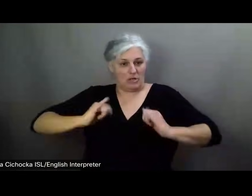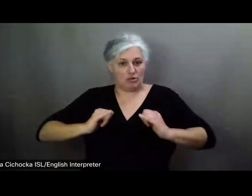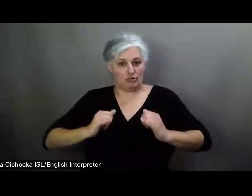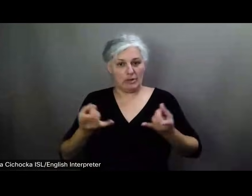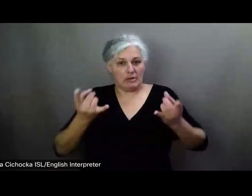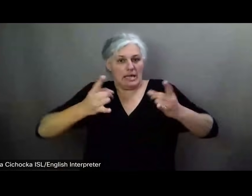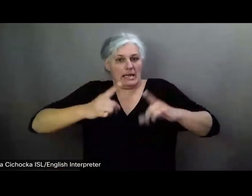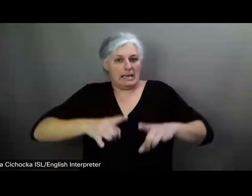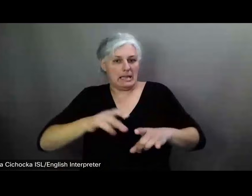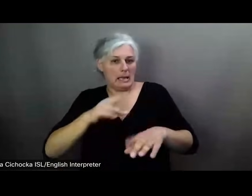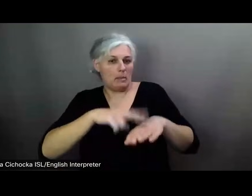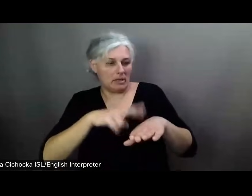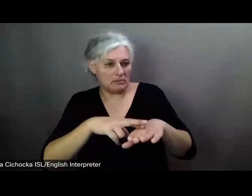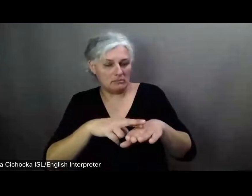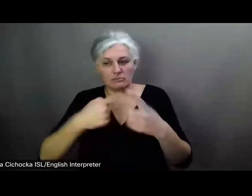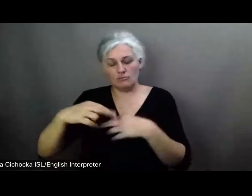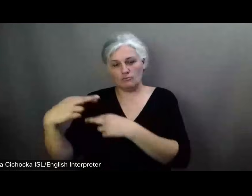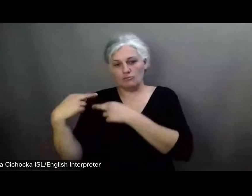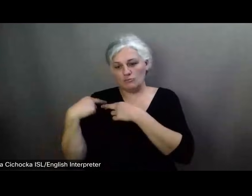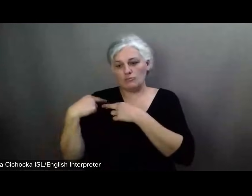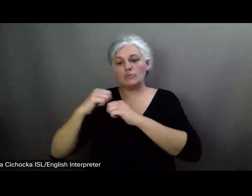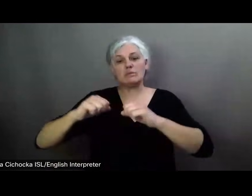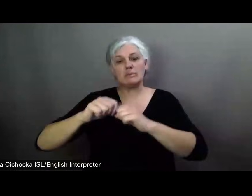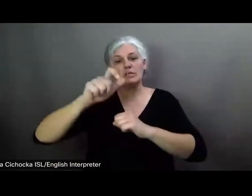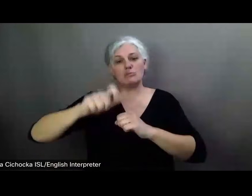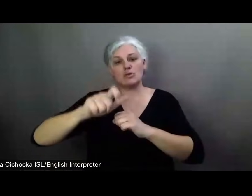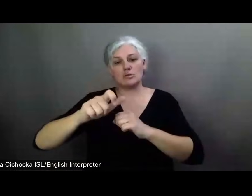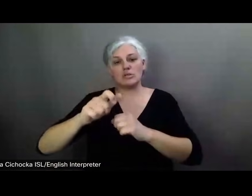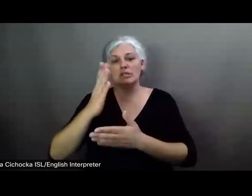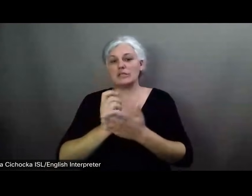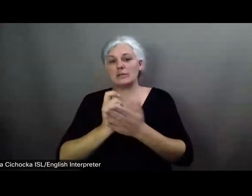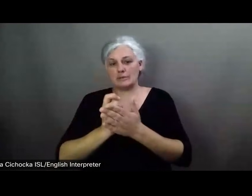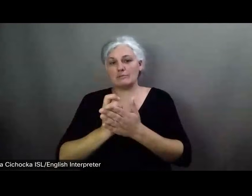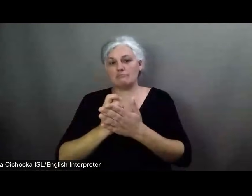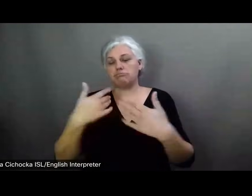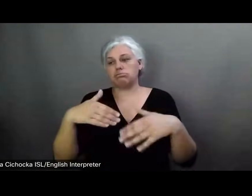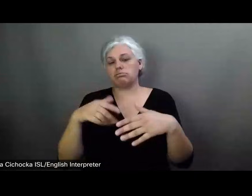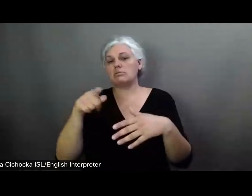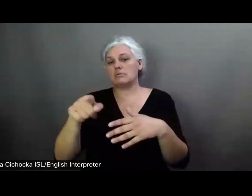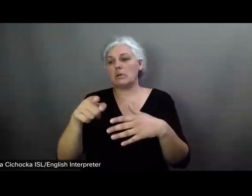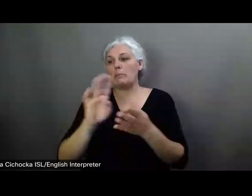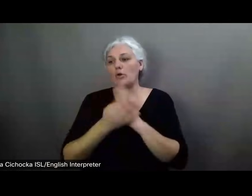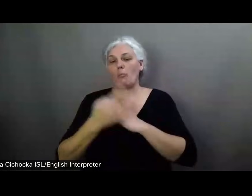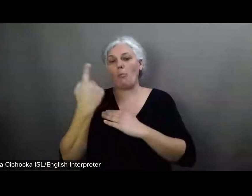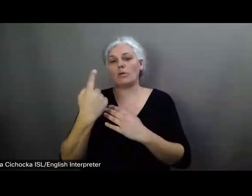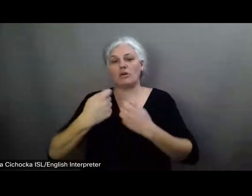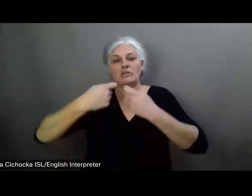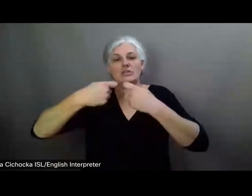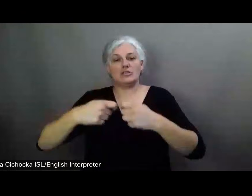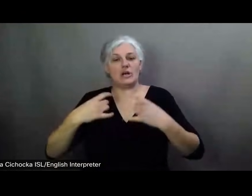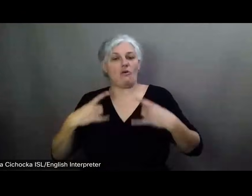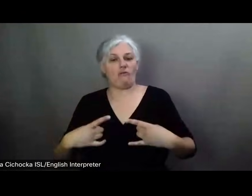honesty and humility, the space between patient and provider becomes one of shared humanity and not one of